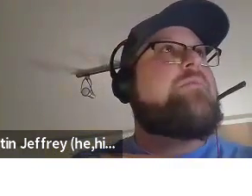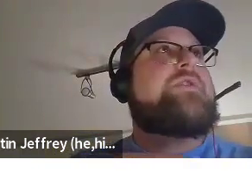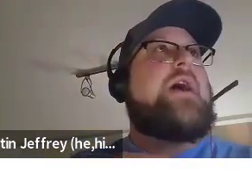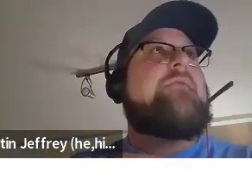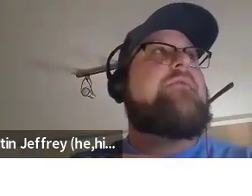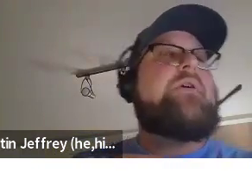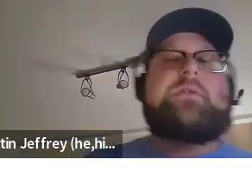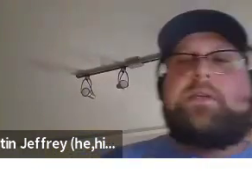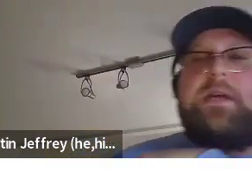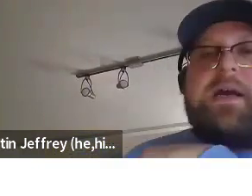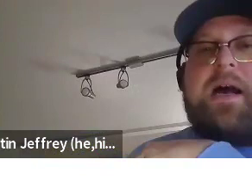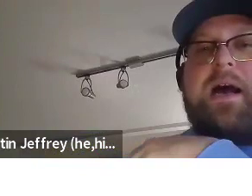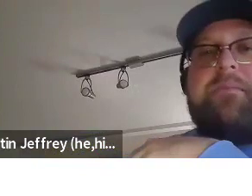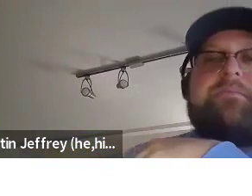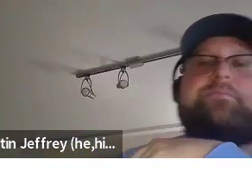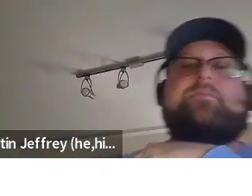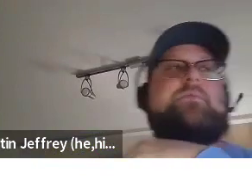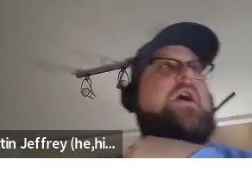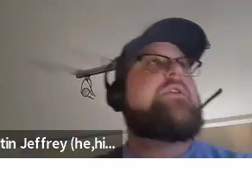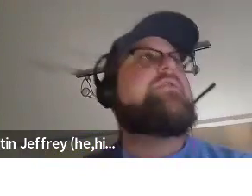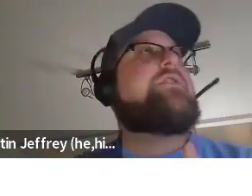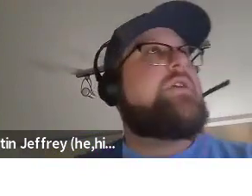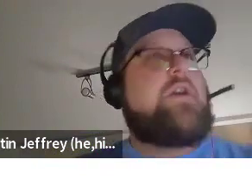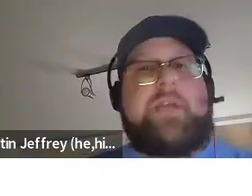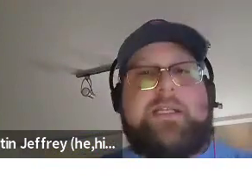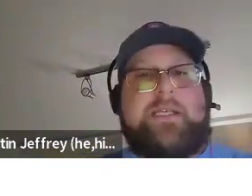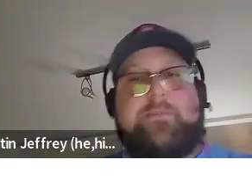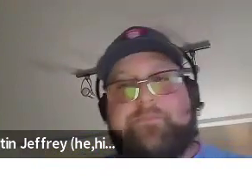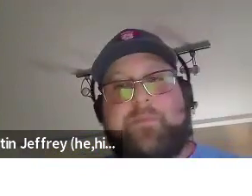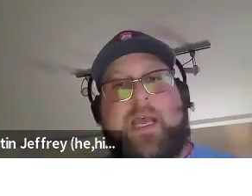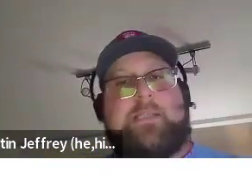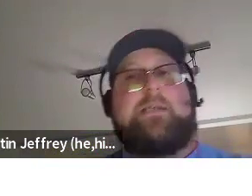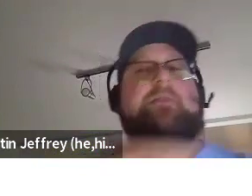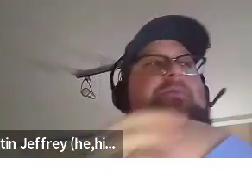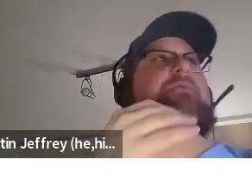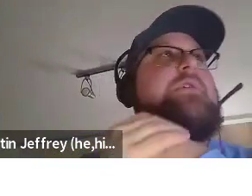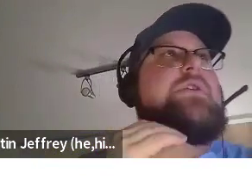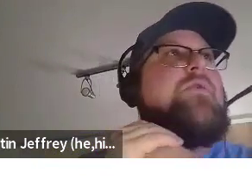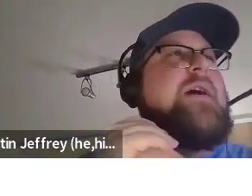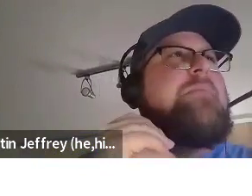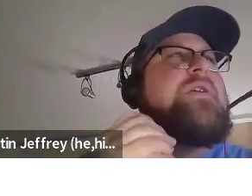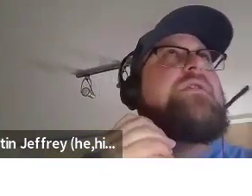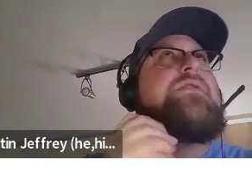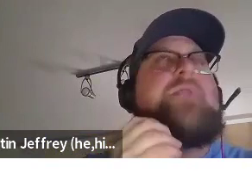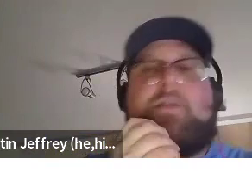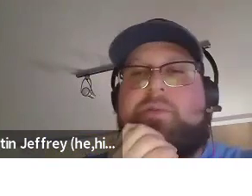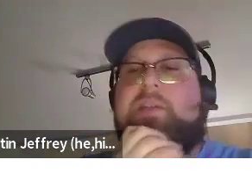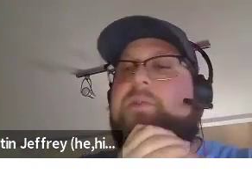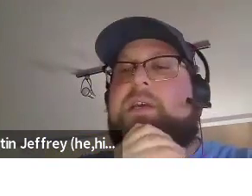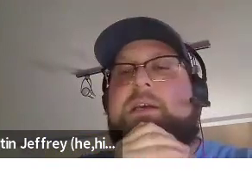doctors, prescribe for folks. They're often used to treat COVID-19. As of